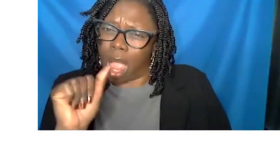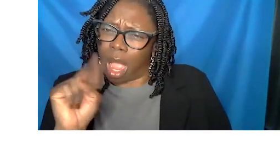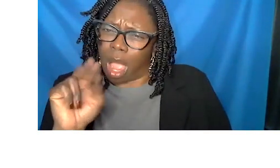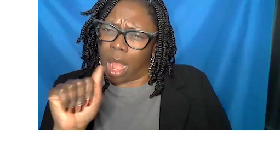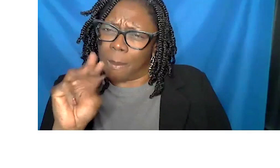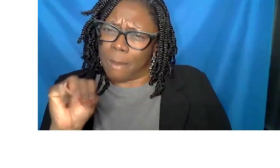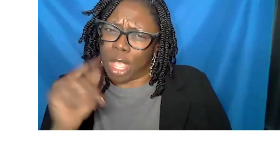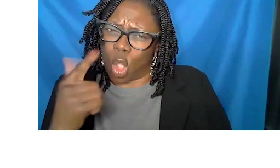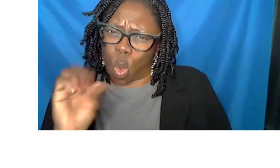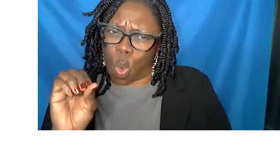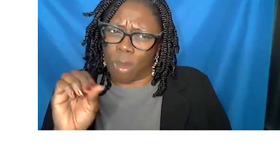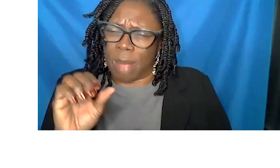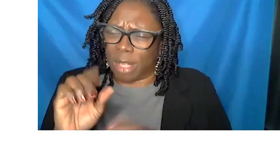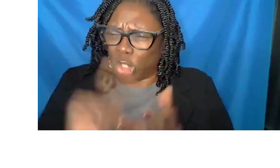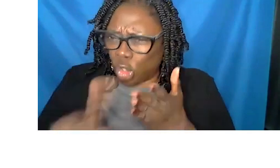do.